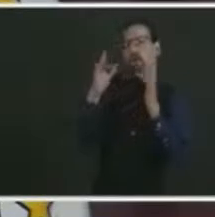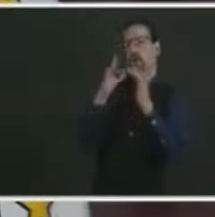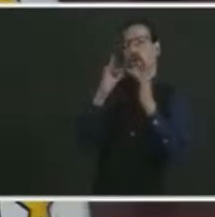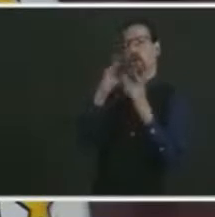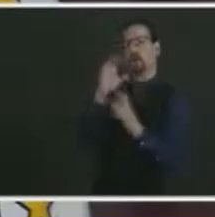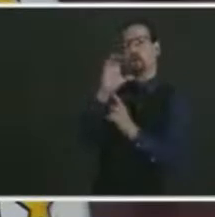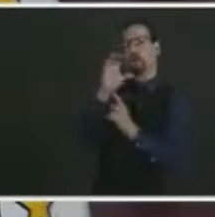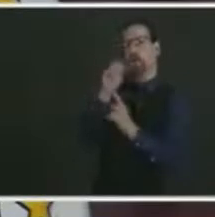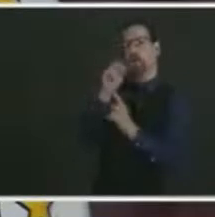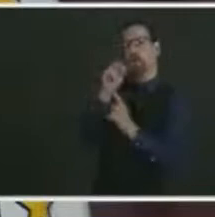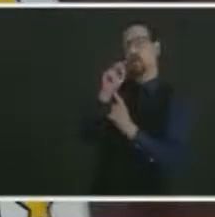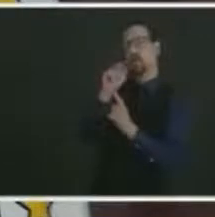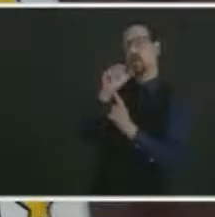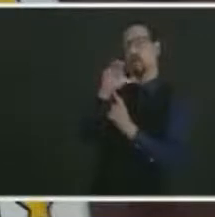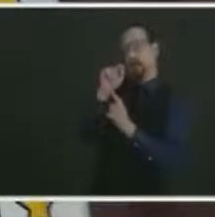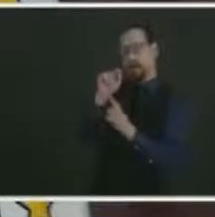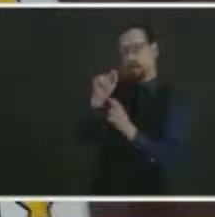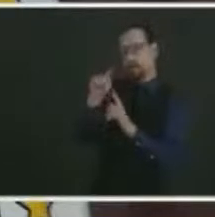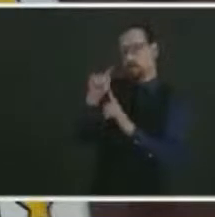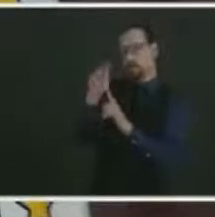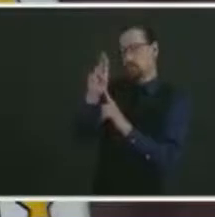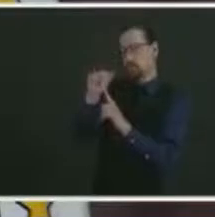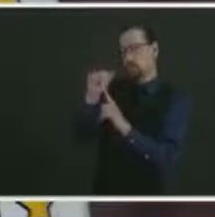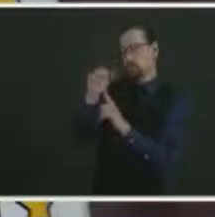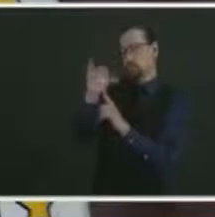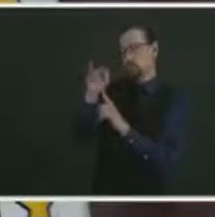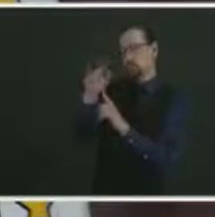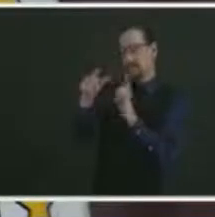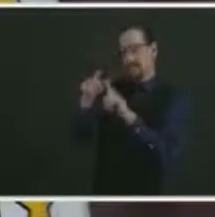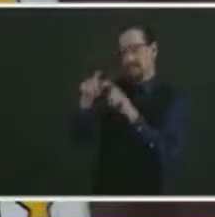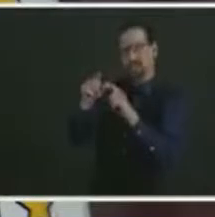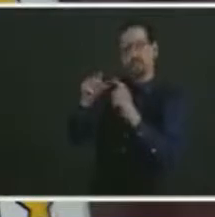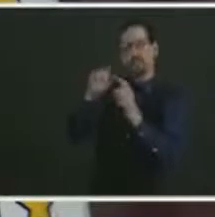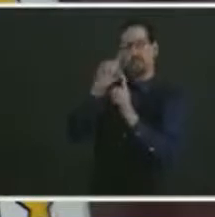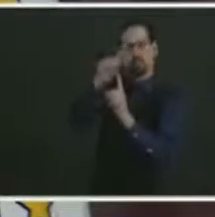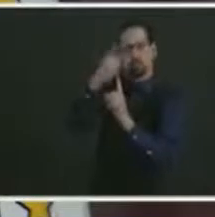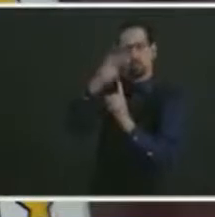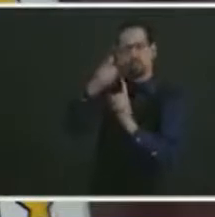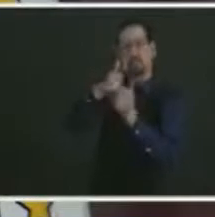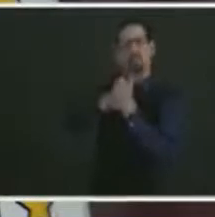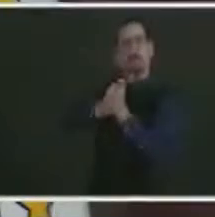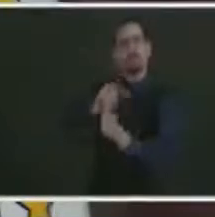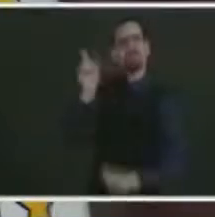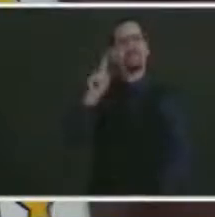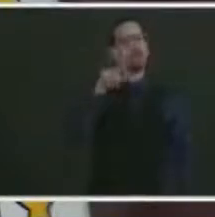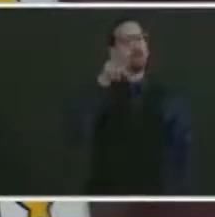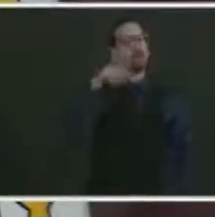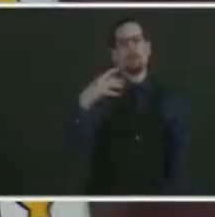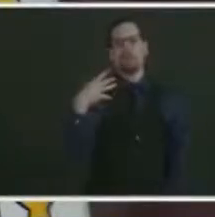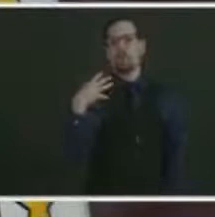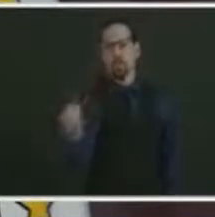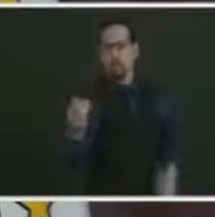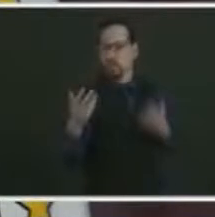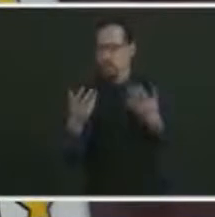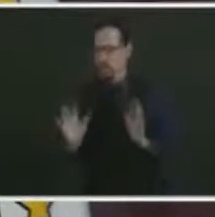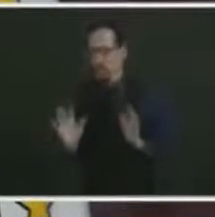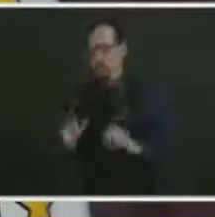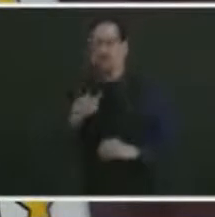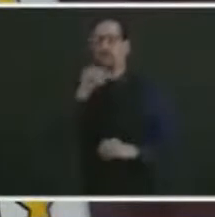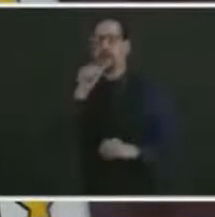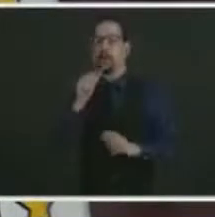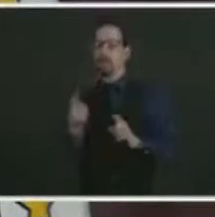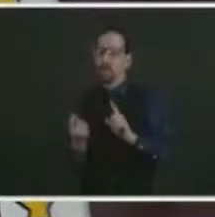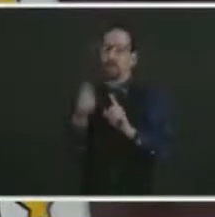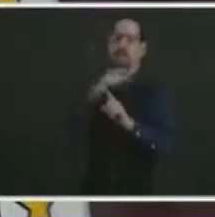It has nothing to do with that. No one's ever going to access that. We can never get a hold of that. We can never see that.